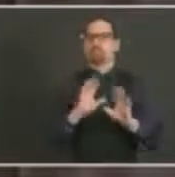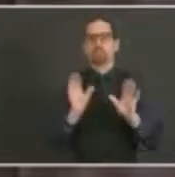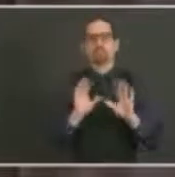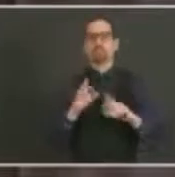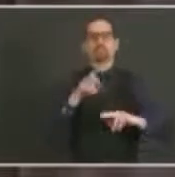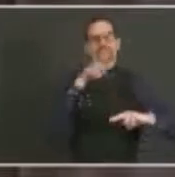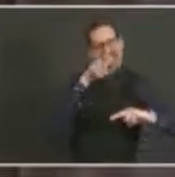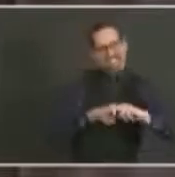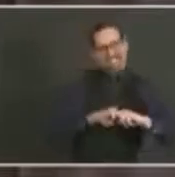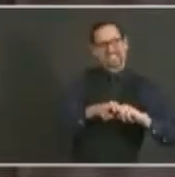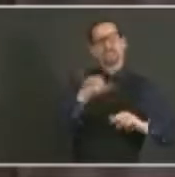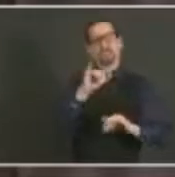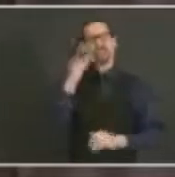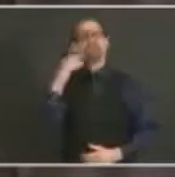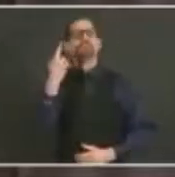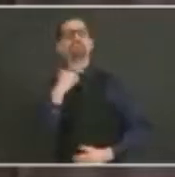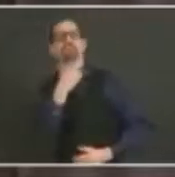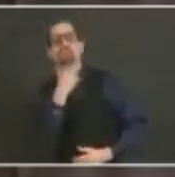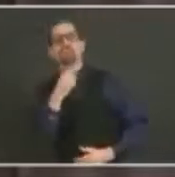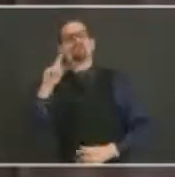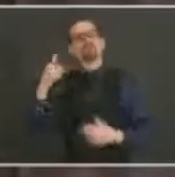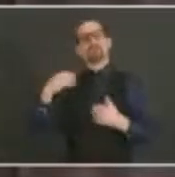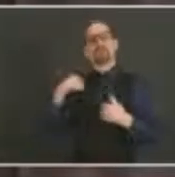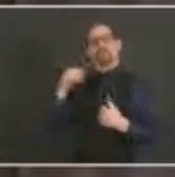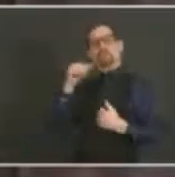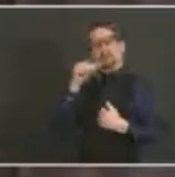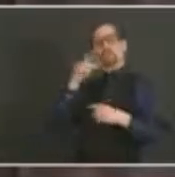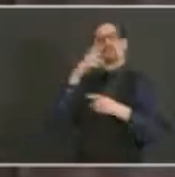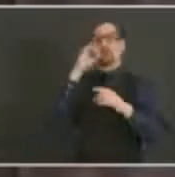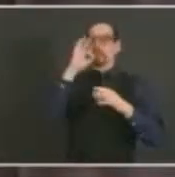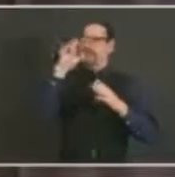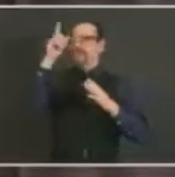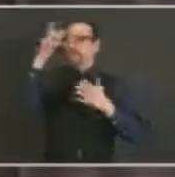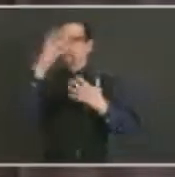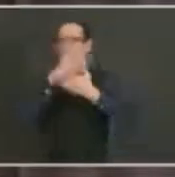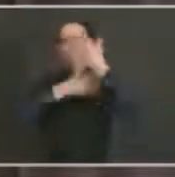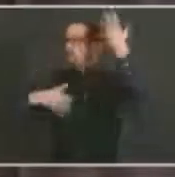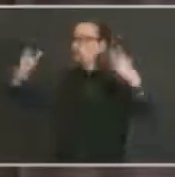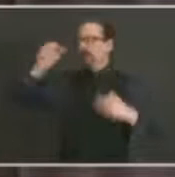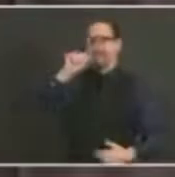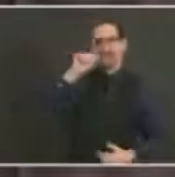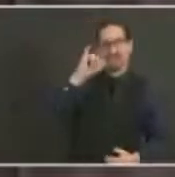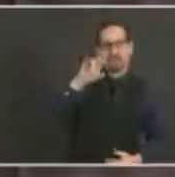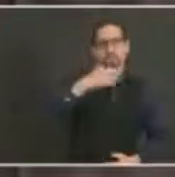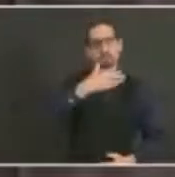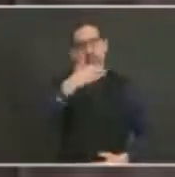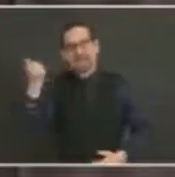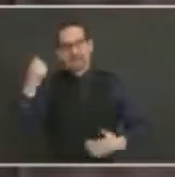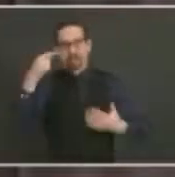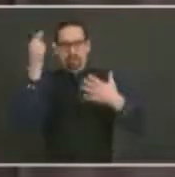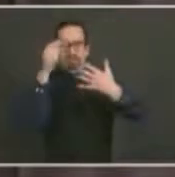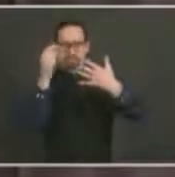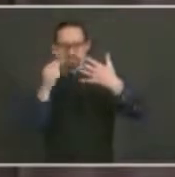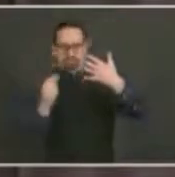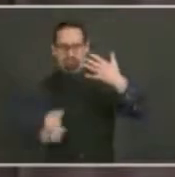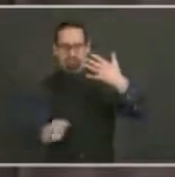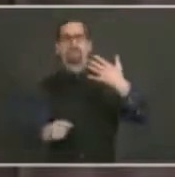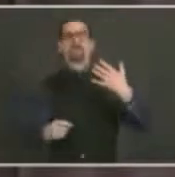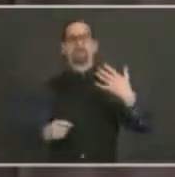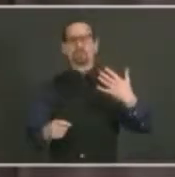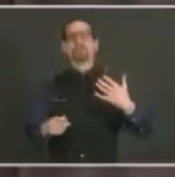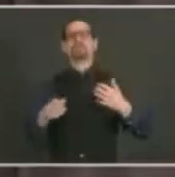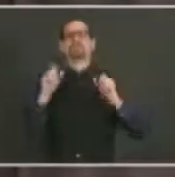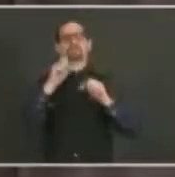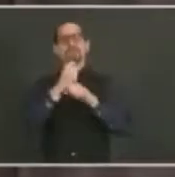The ventilation guidance is a new component that we're going to be pushing. So we absolutely are doing